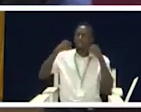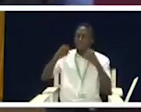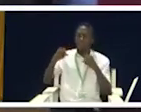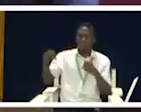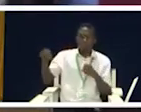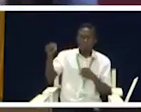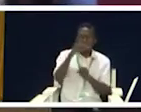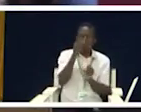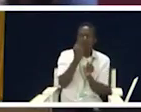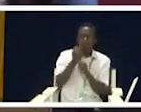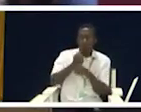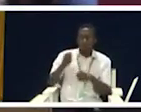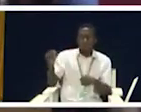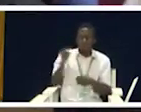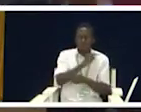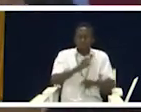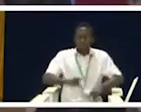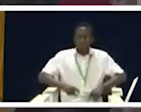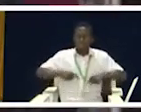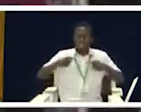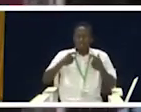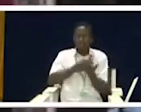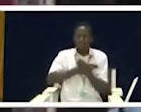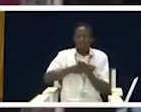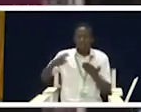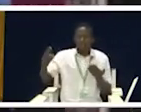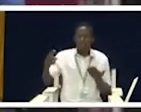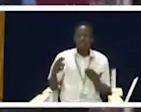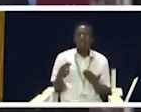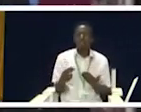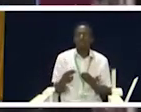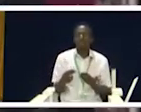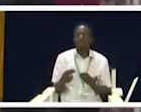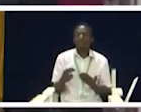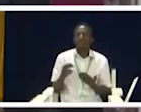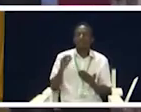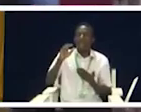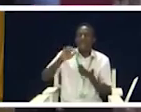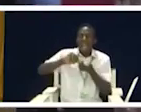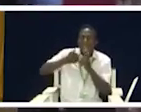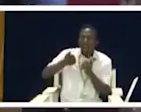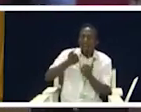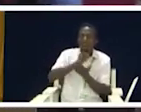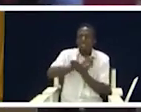a holy life. How are we sanctified? Number four, by service.